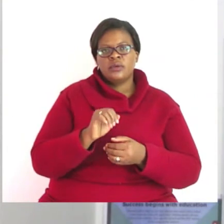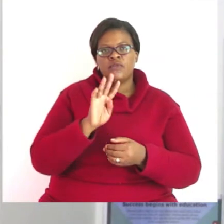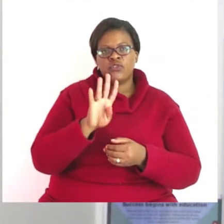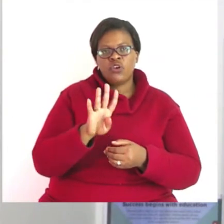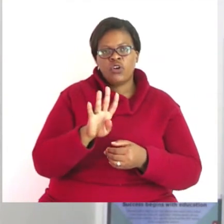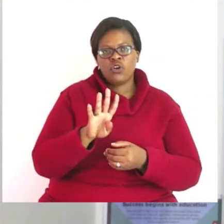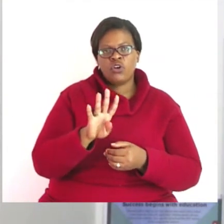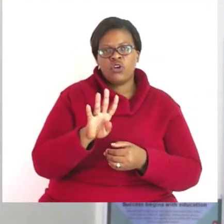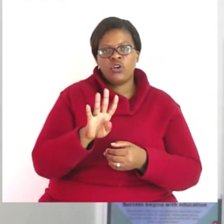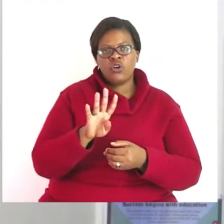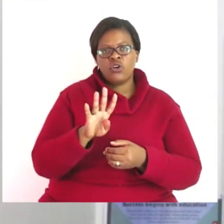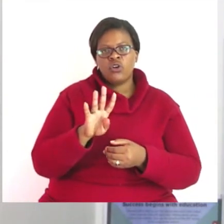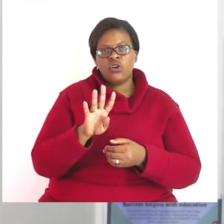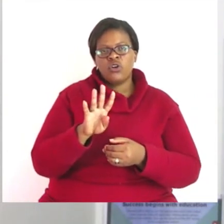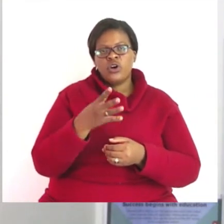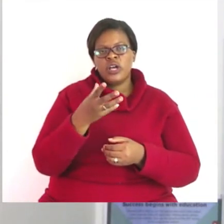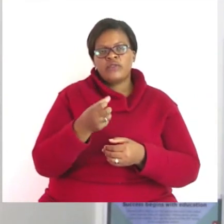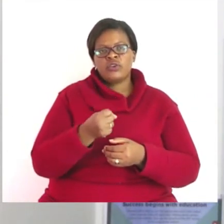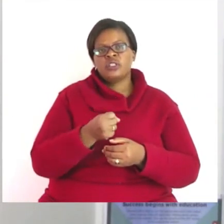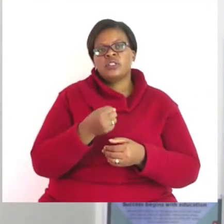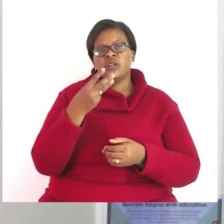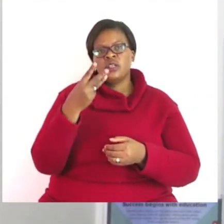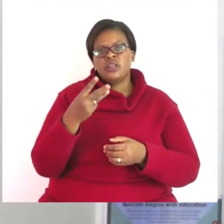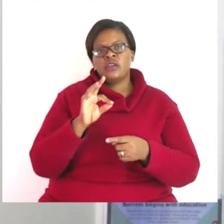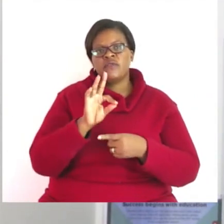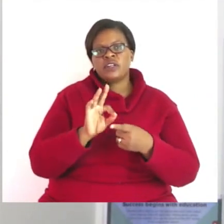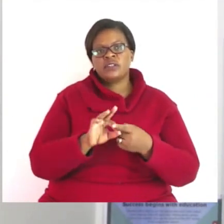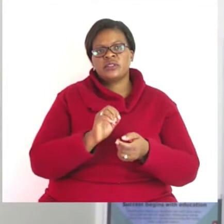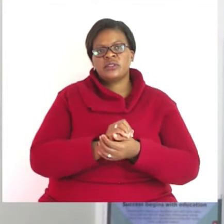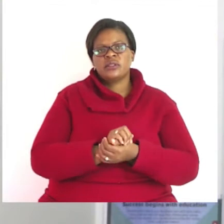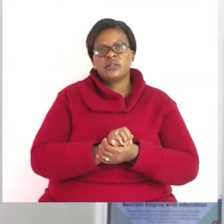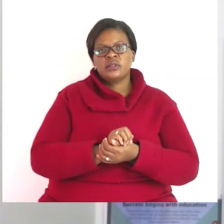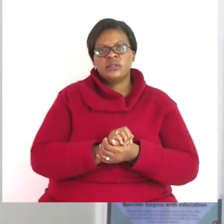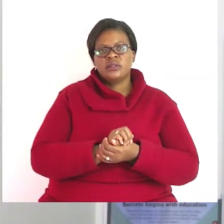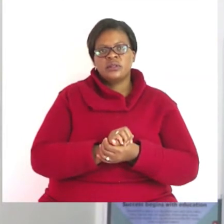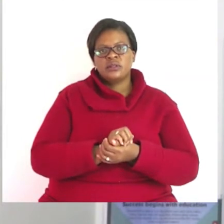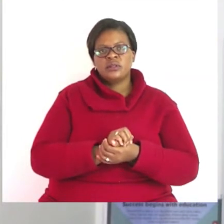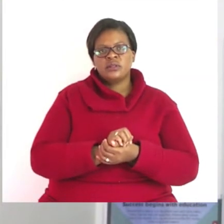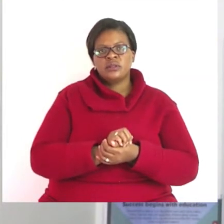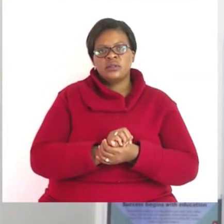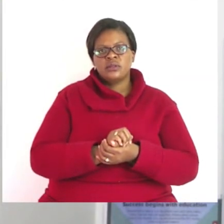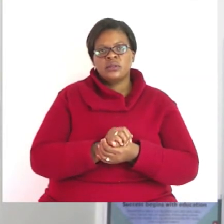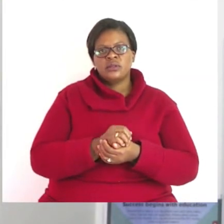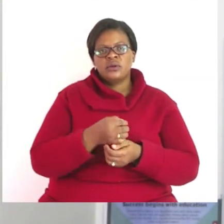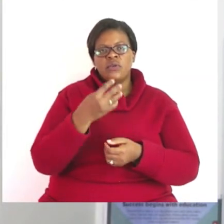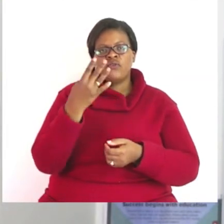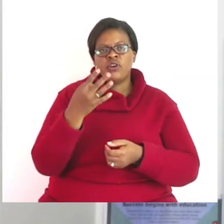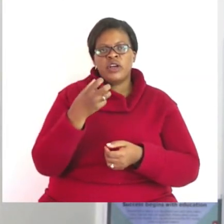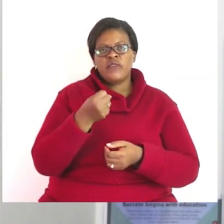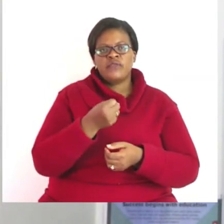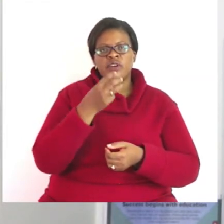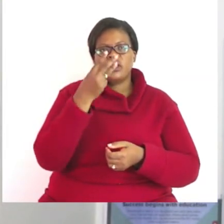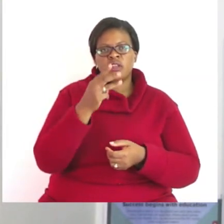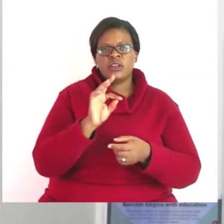4 is having three factors, therefore three factors, meaning 4 cannot